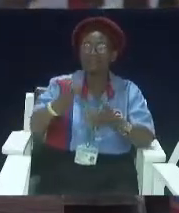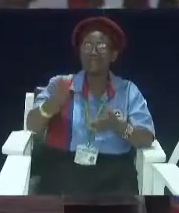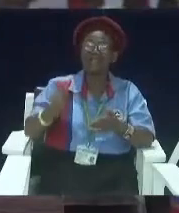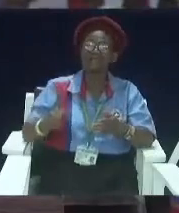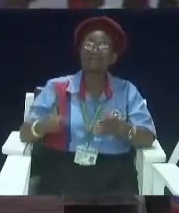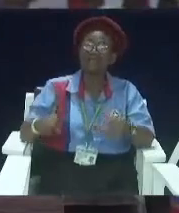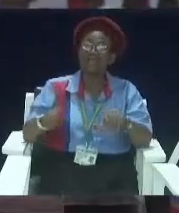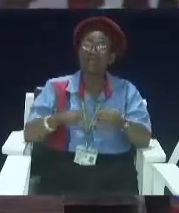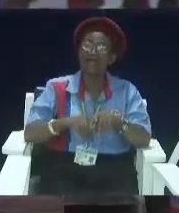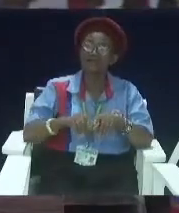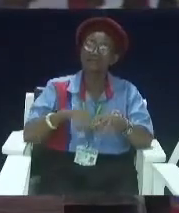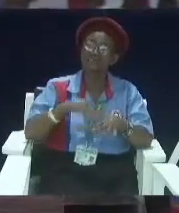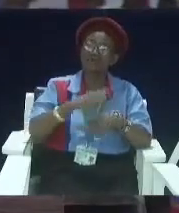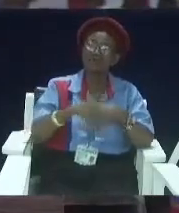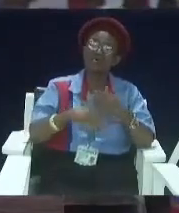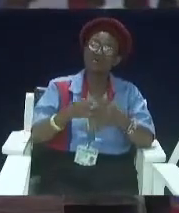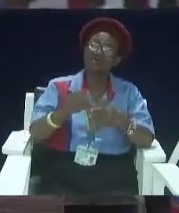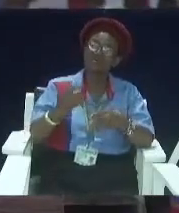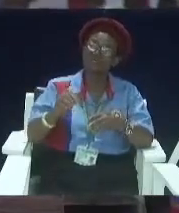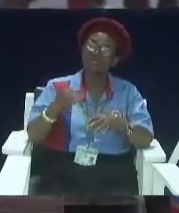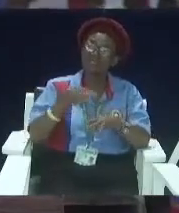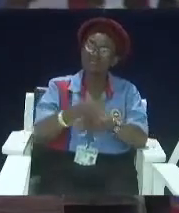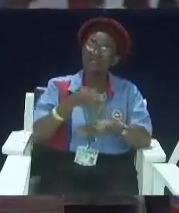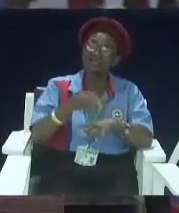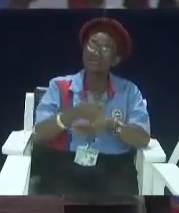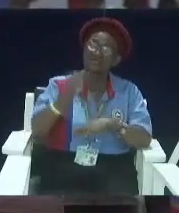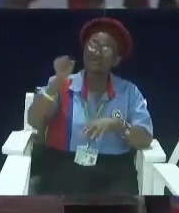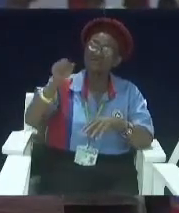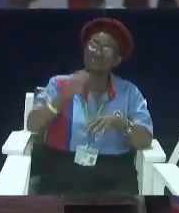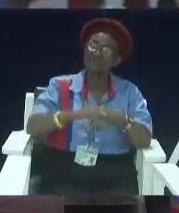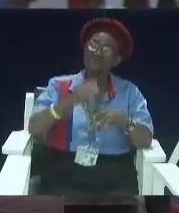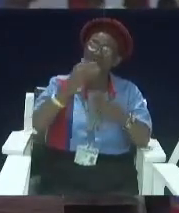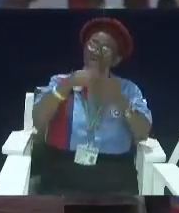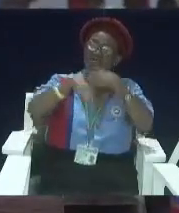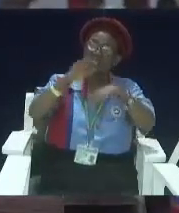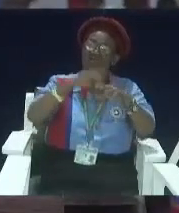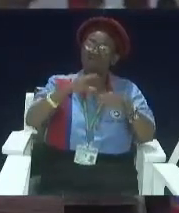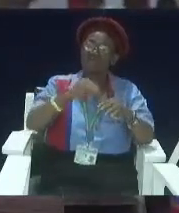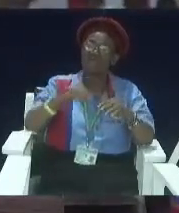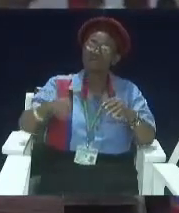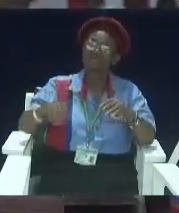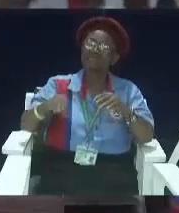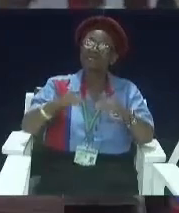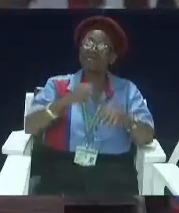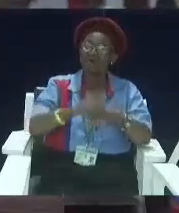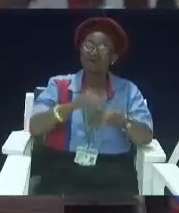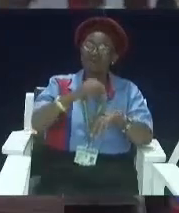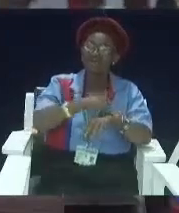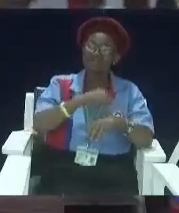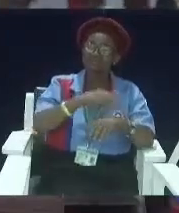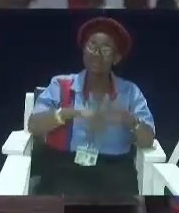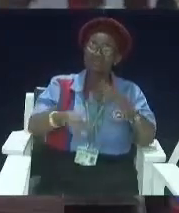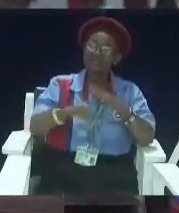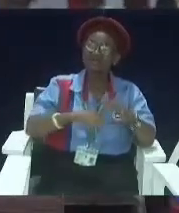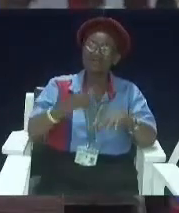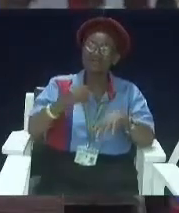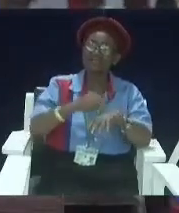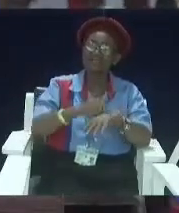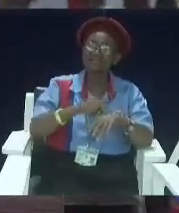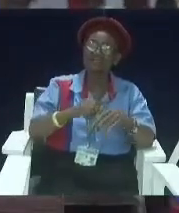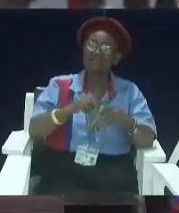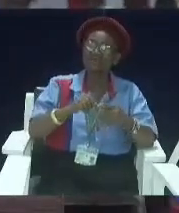as all the forces in heaven, on earth, and underneath the earth continue to support